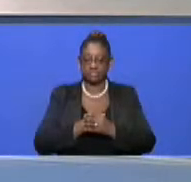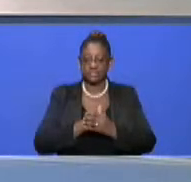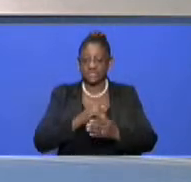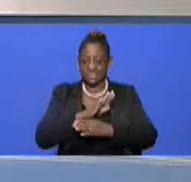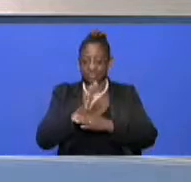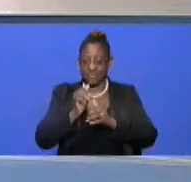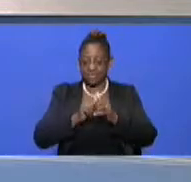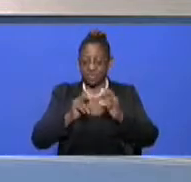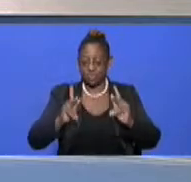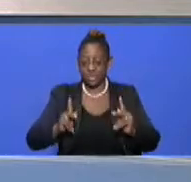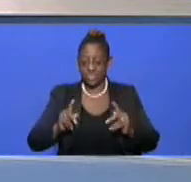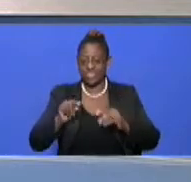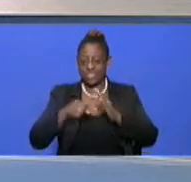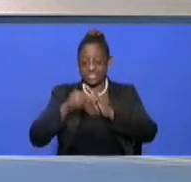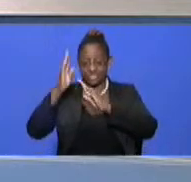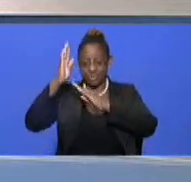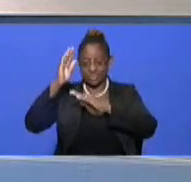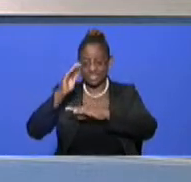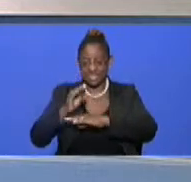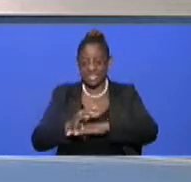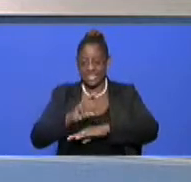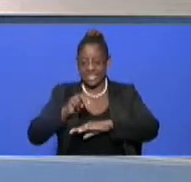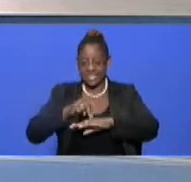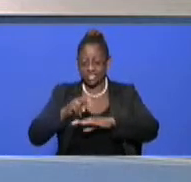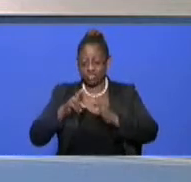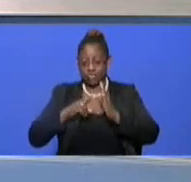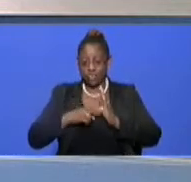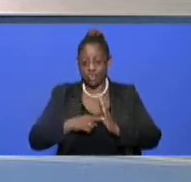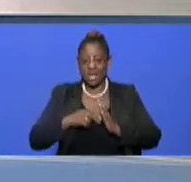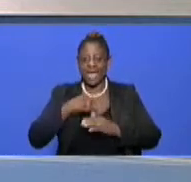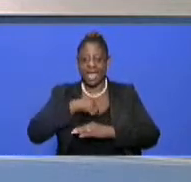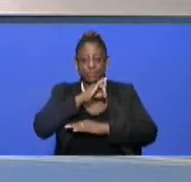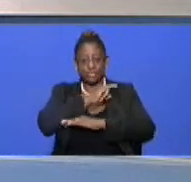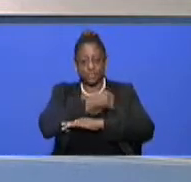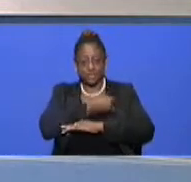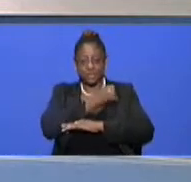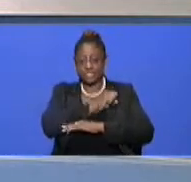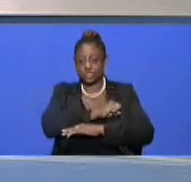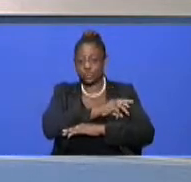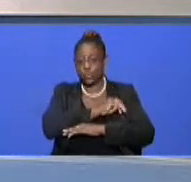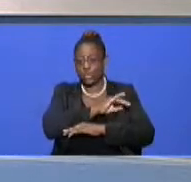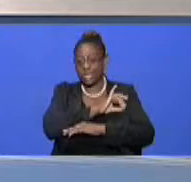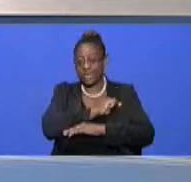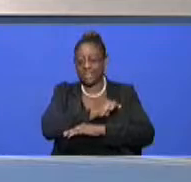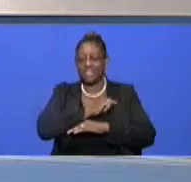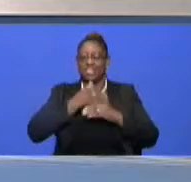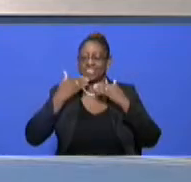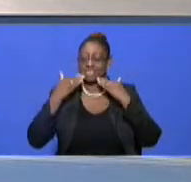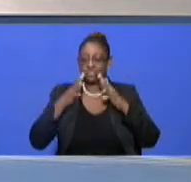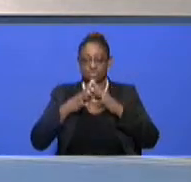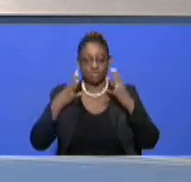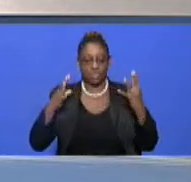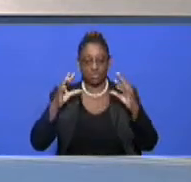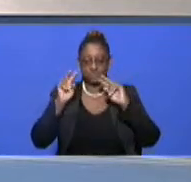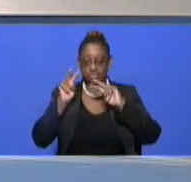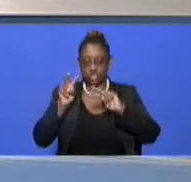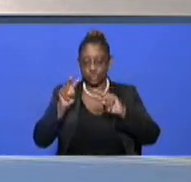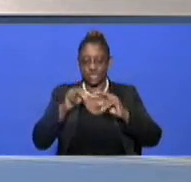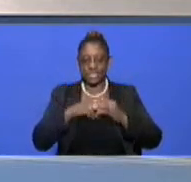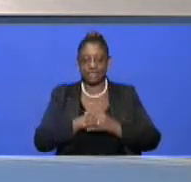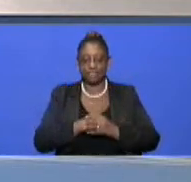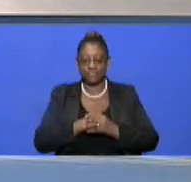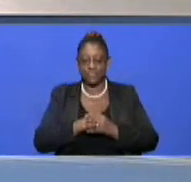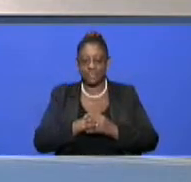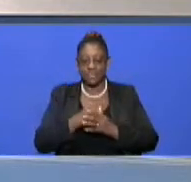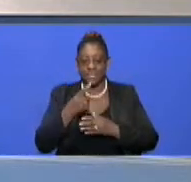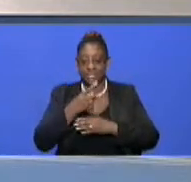Good evening, everyone. This is the Bahamas Tonight, the National Report. I'm Jimenita Swain. Thanks so much for tuning in. The